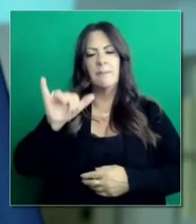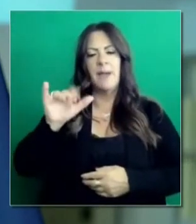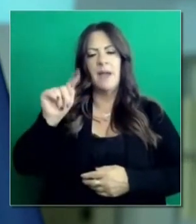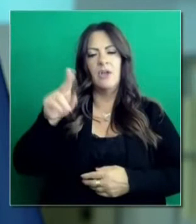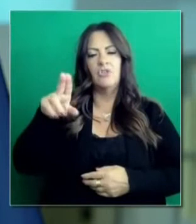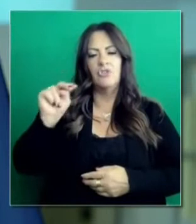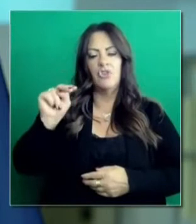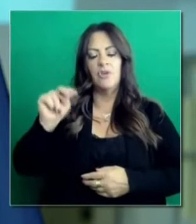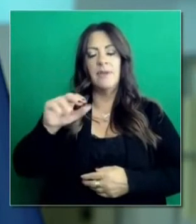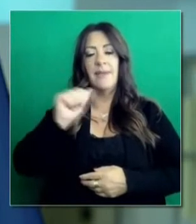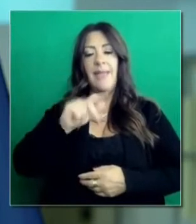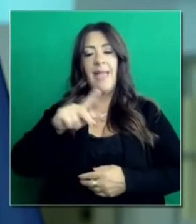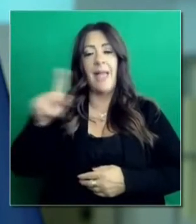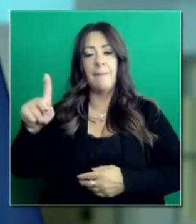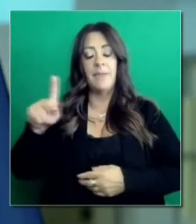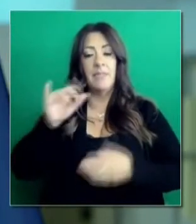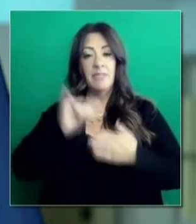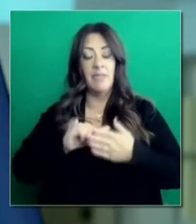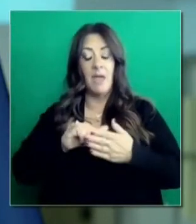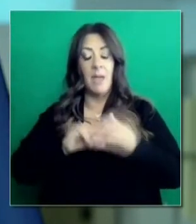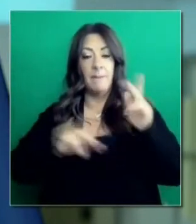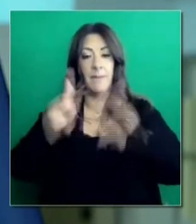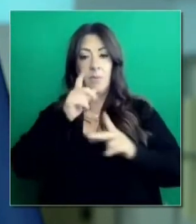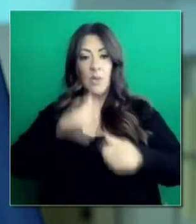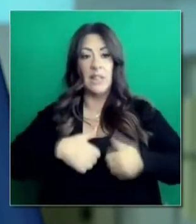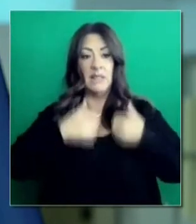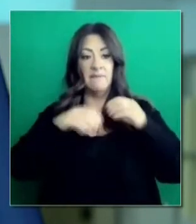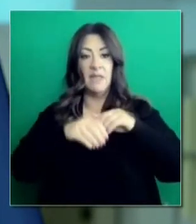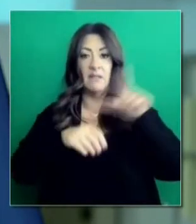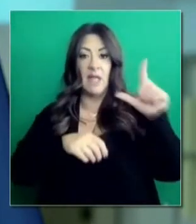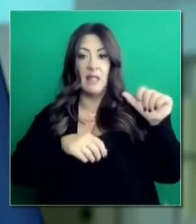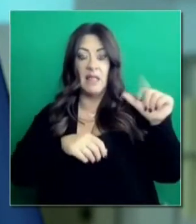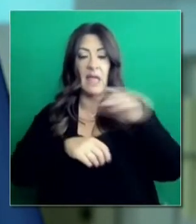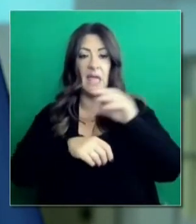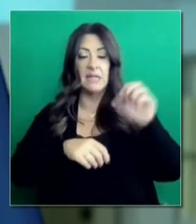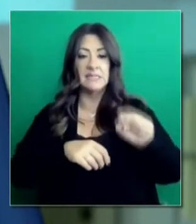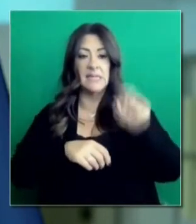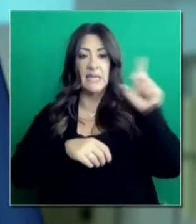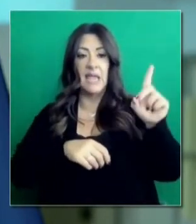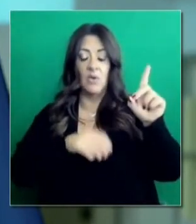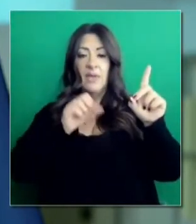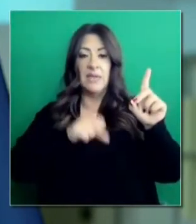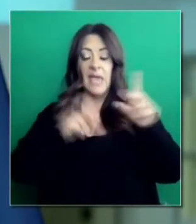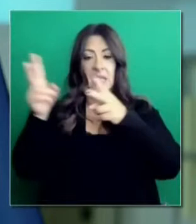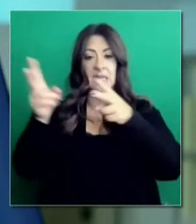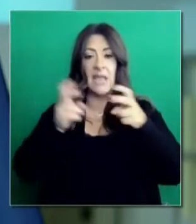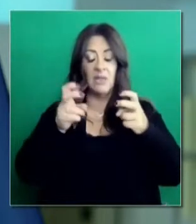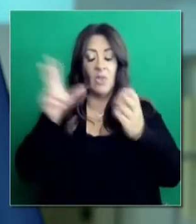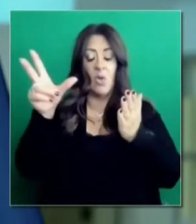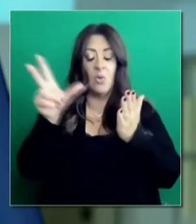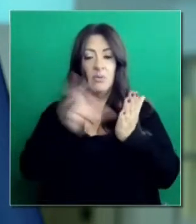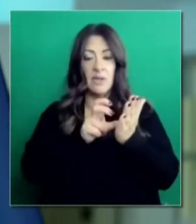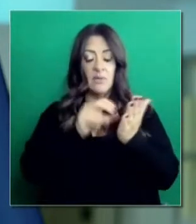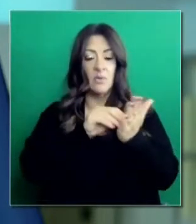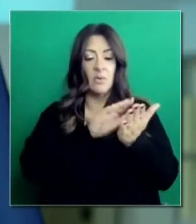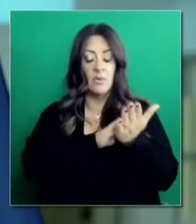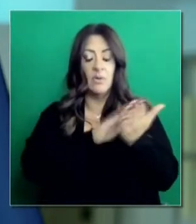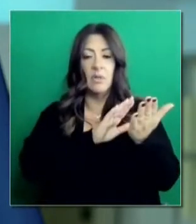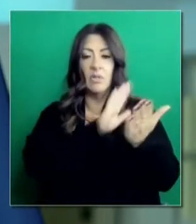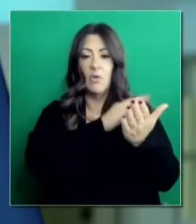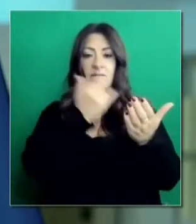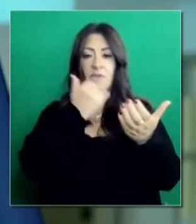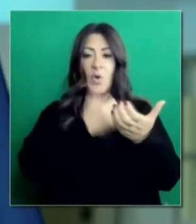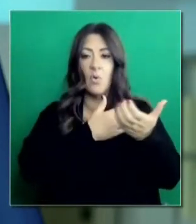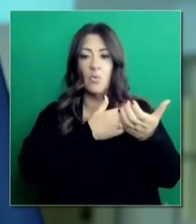San Diego counties can download now in the App Store or Google Play? How does somebody get that? And secondly, a broader